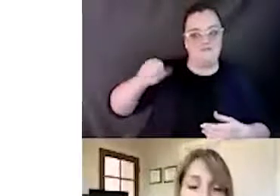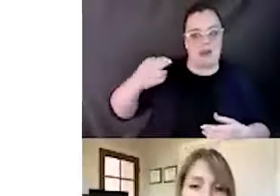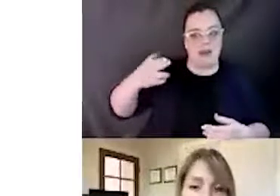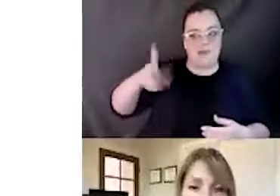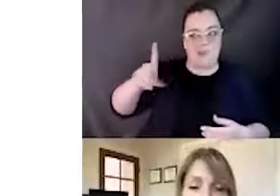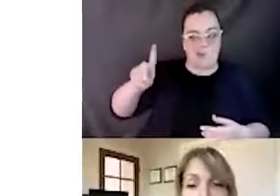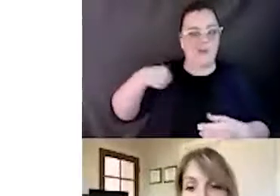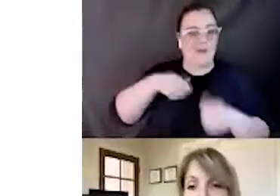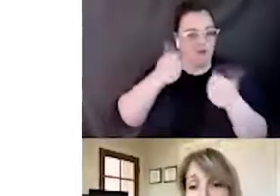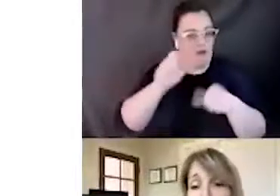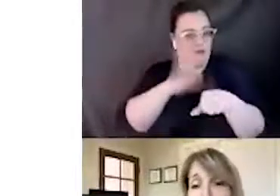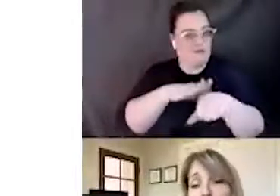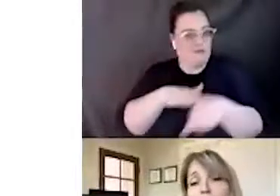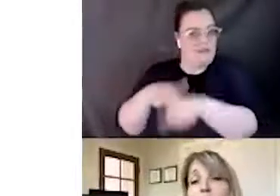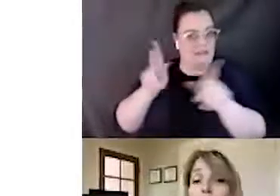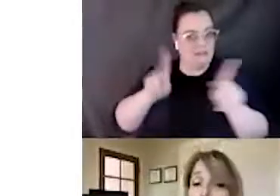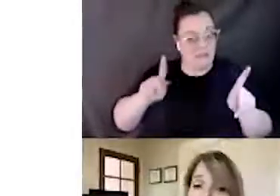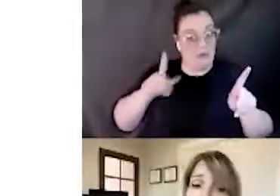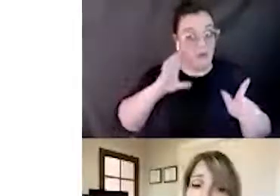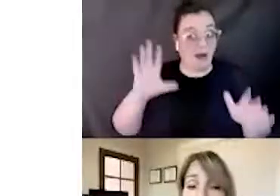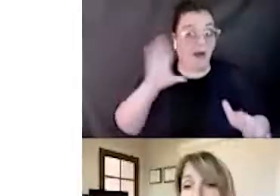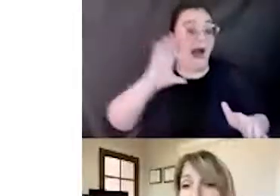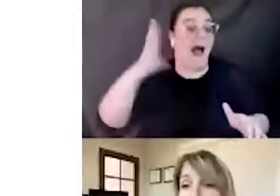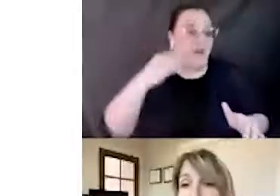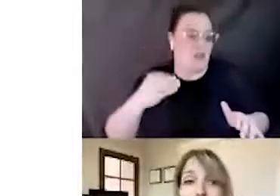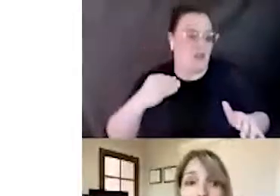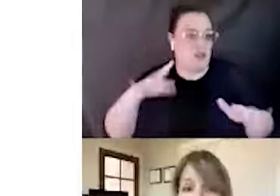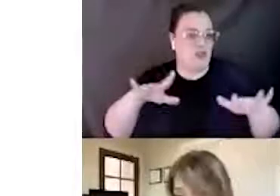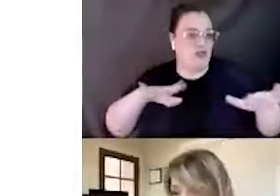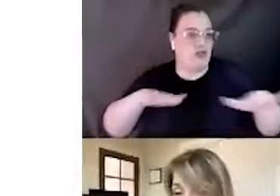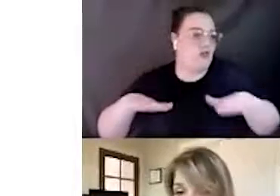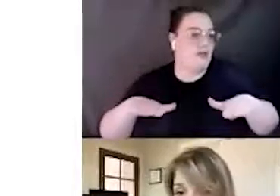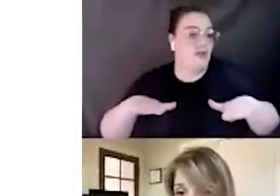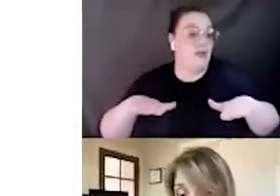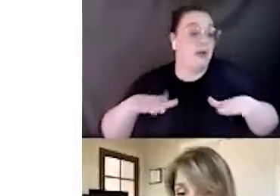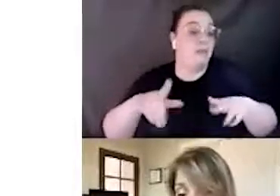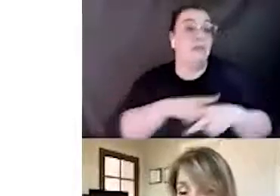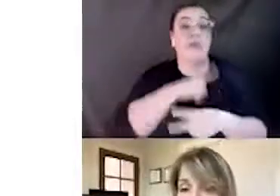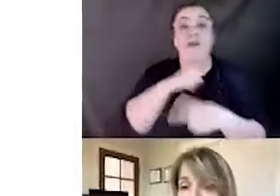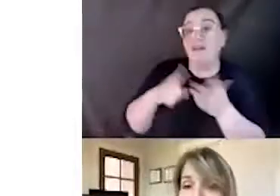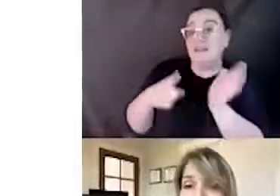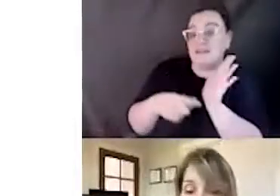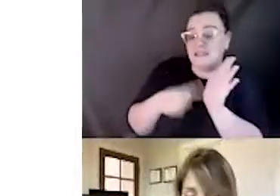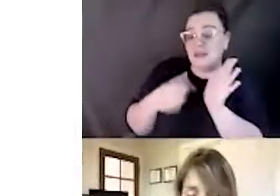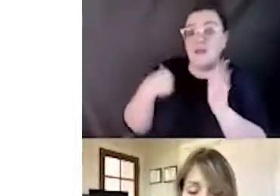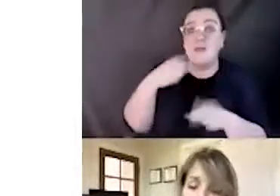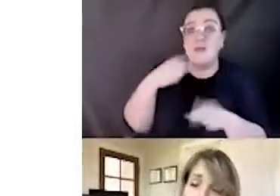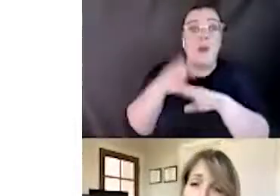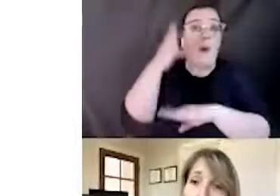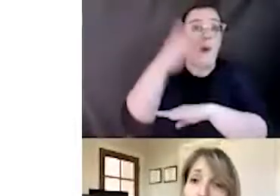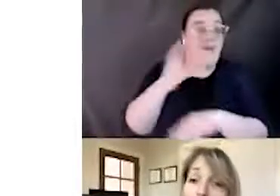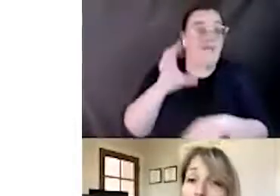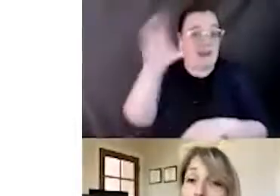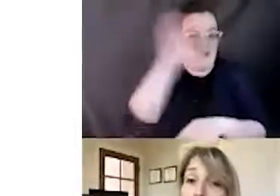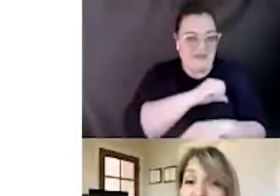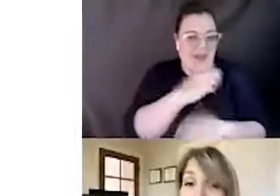experience the stronger shaking. Conversely, sometimes we actually overestimate the magnitude of an earthquake, like what happened in Tahoe recently.